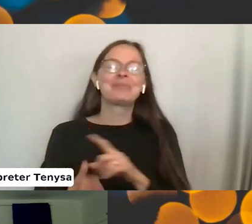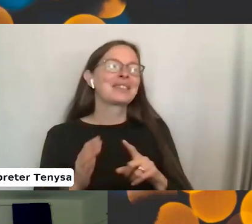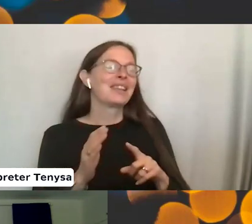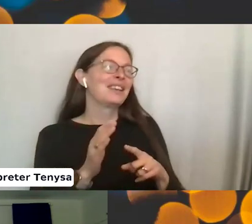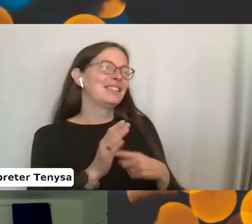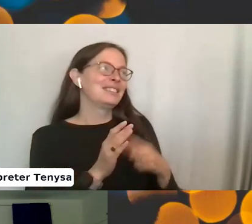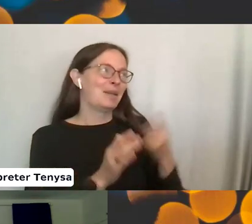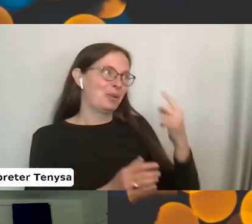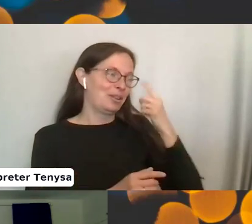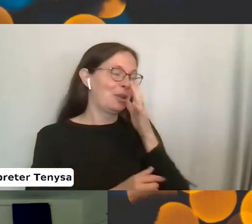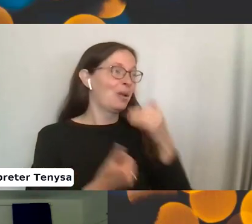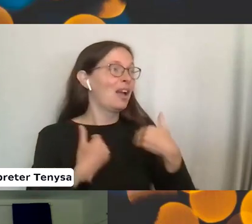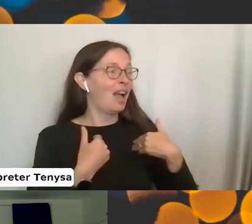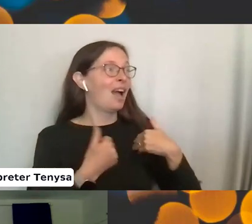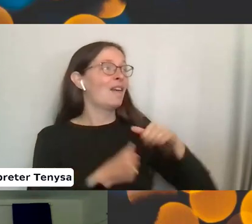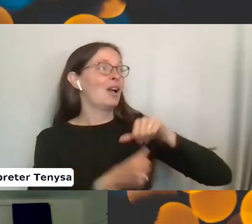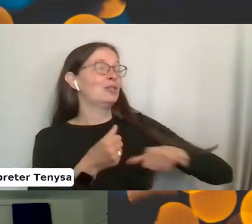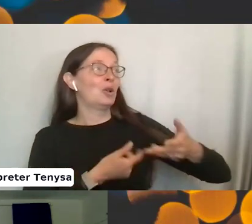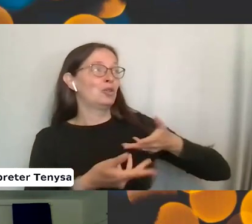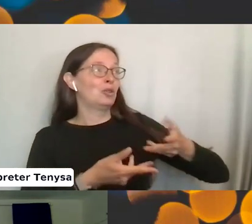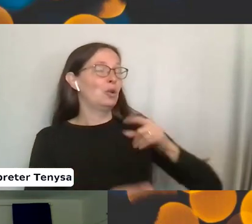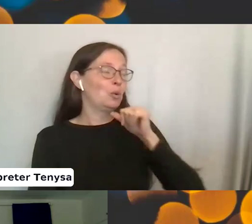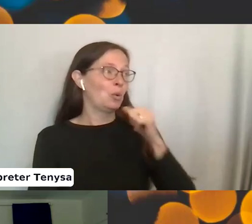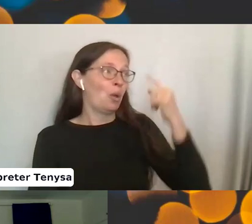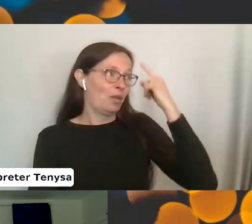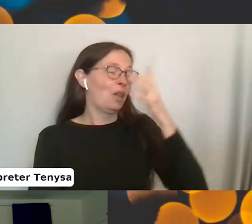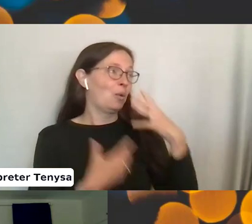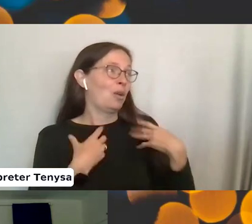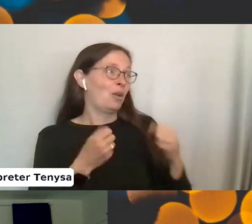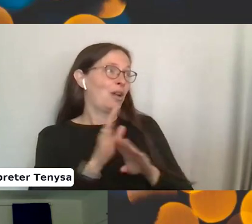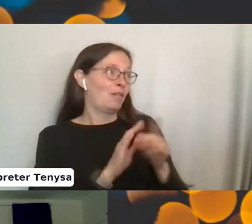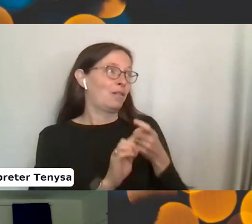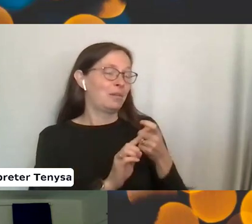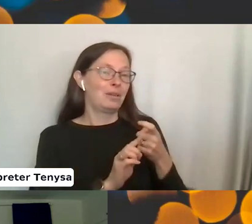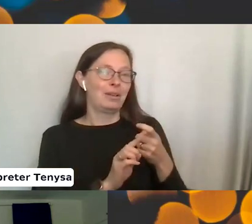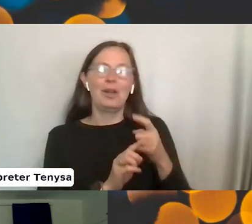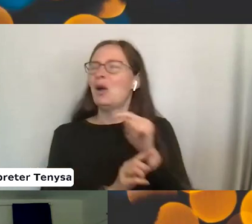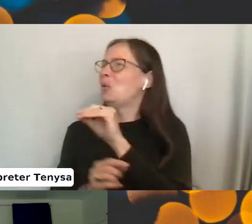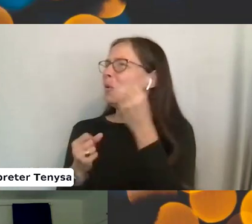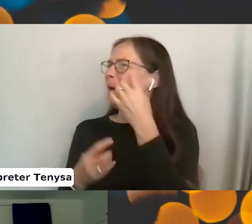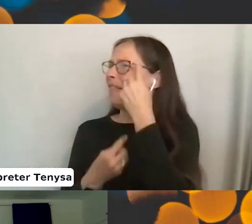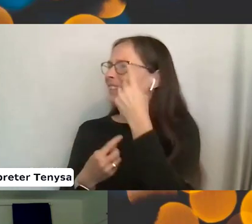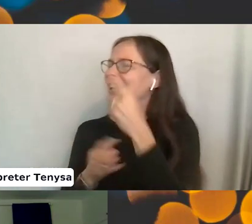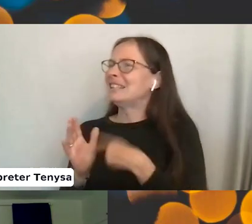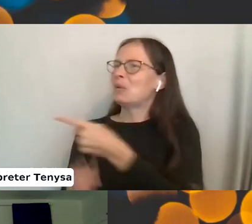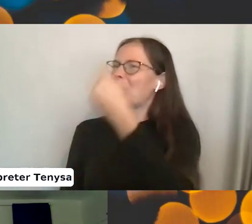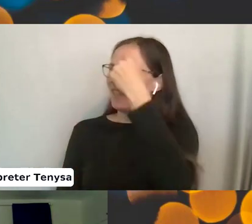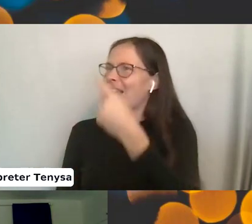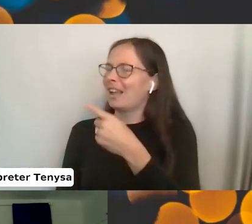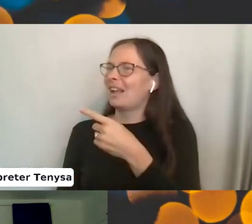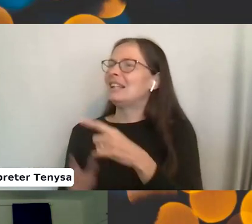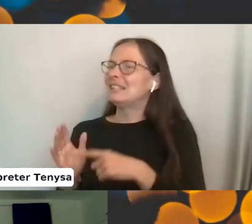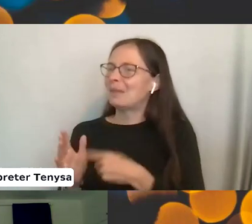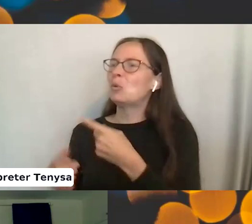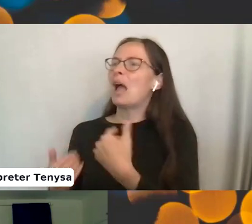Sometimes you think you'll have a social interaction that you don't think you'll recover from. Too many things. Sometimes you think you have a